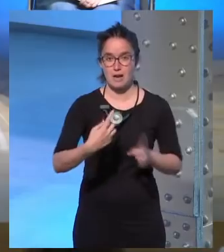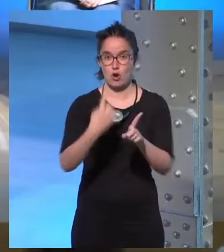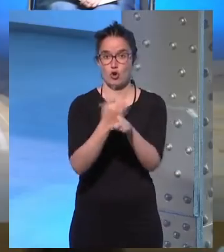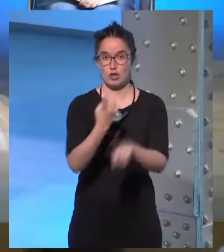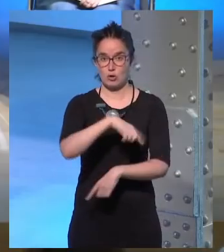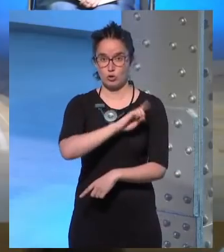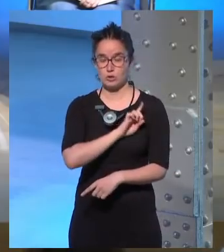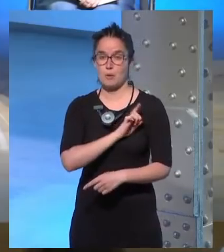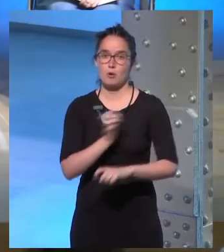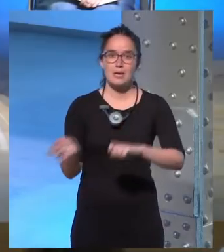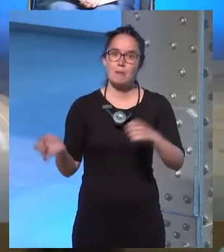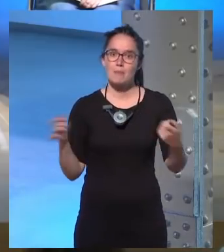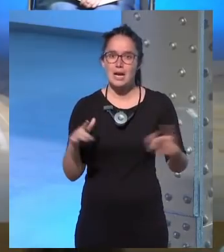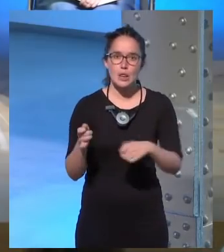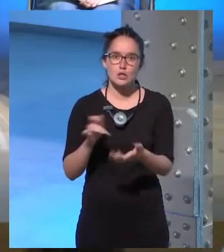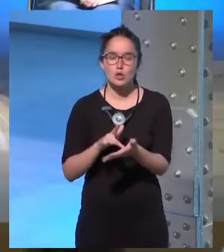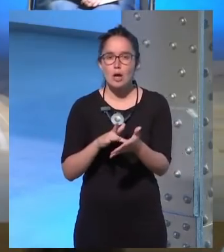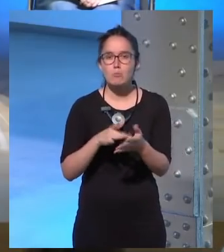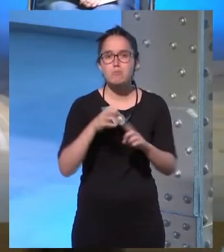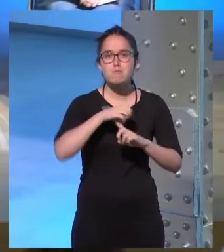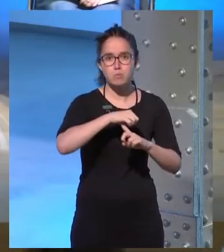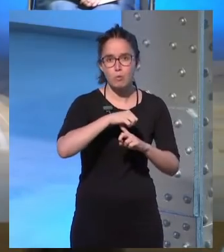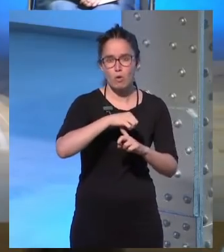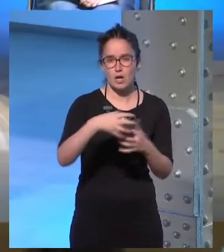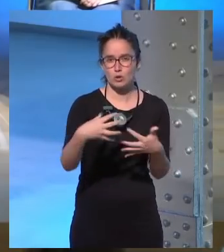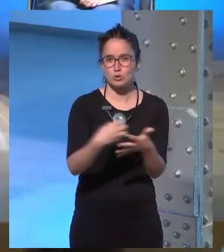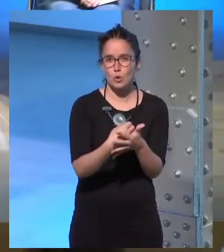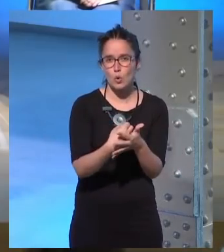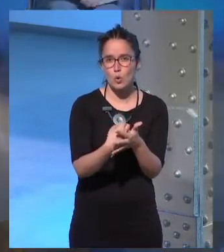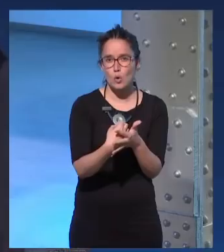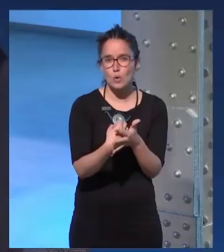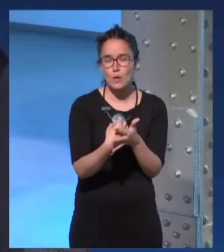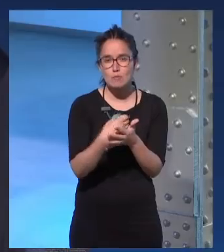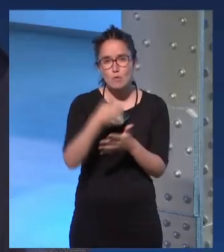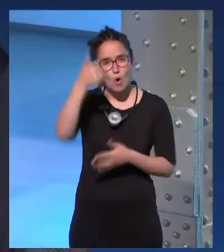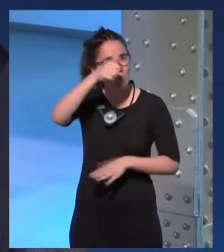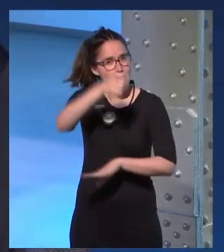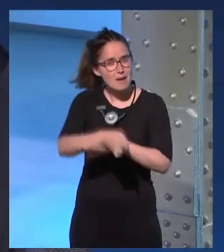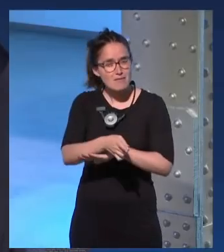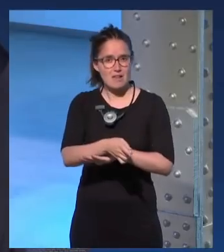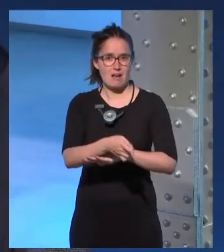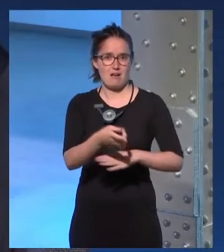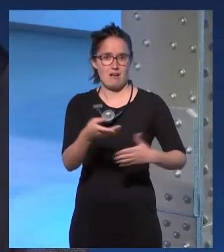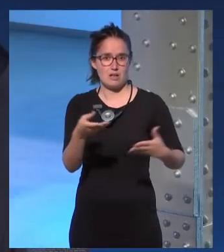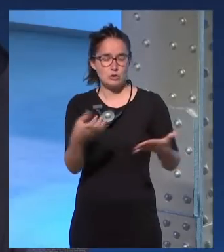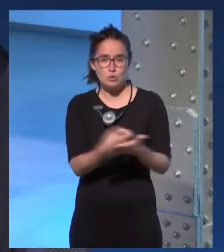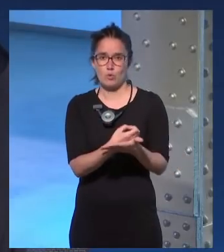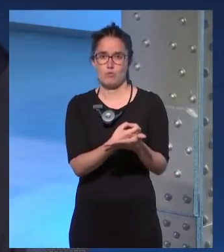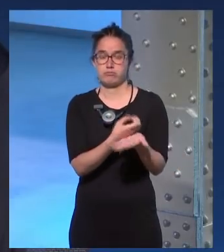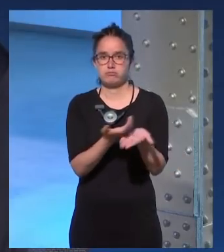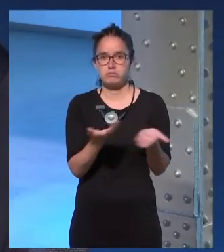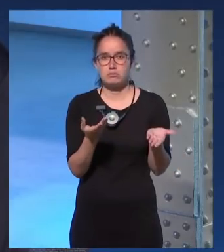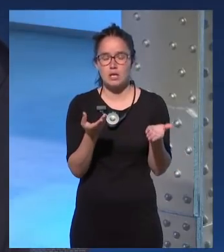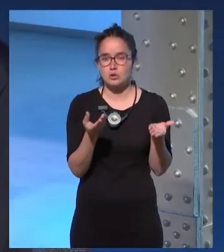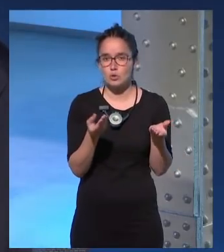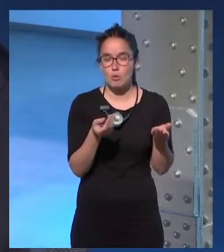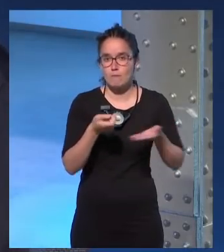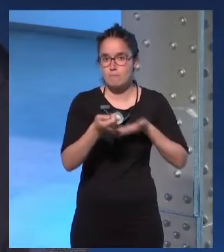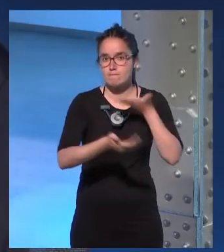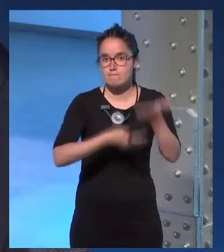the channel that has been used to attack us, because we have always felt that there was a power hub